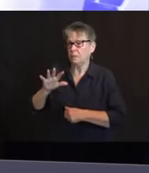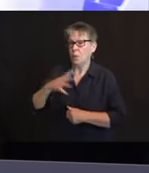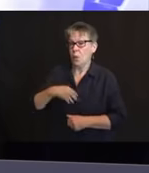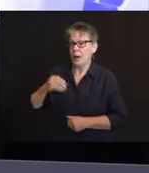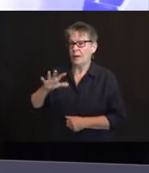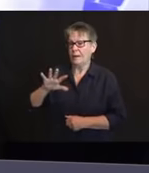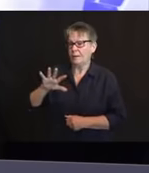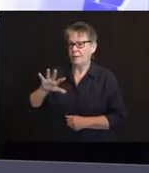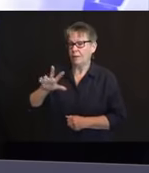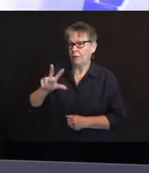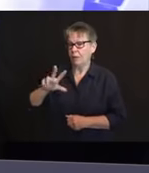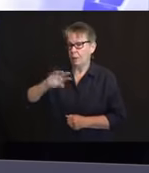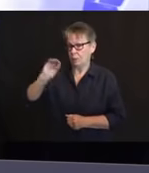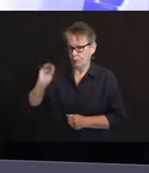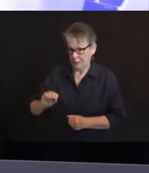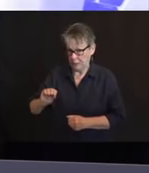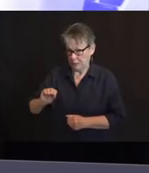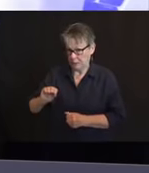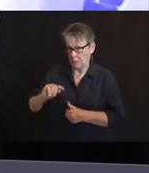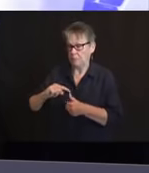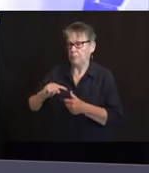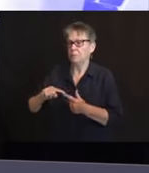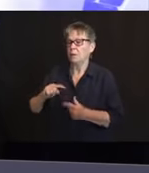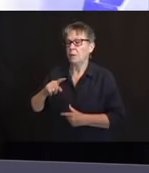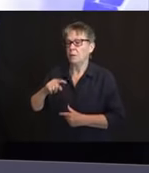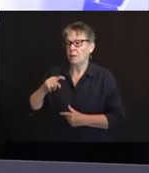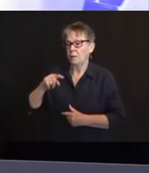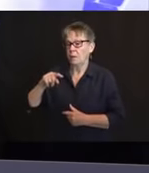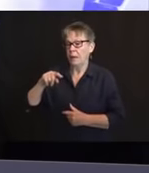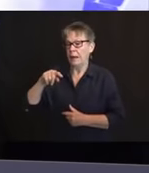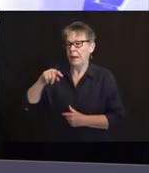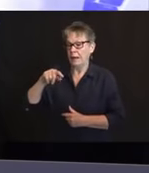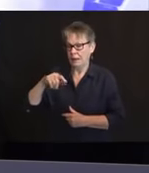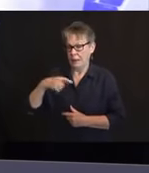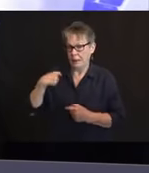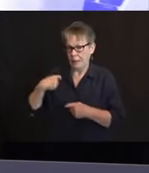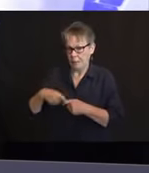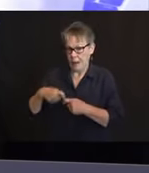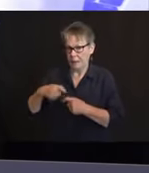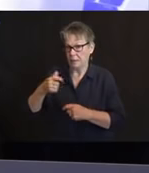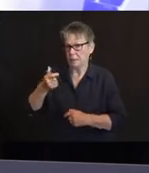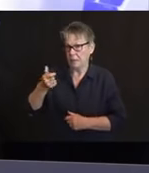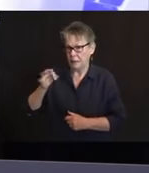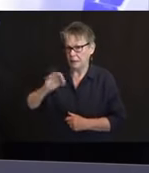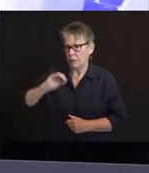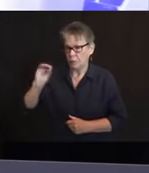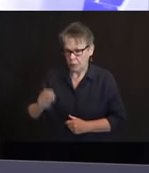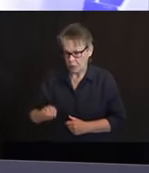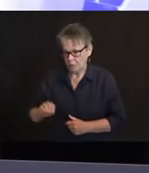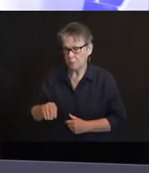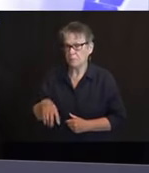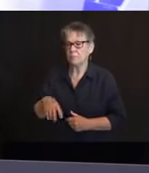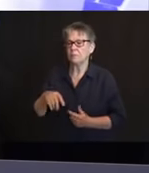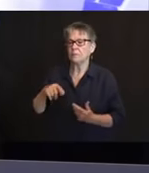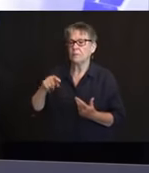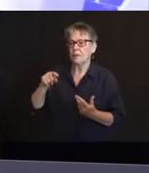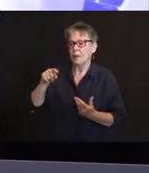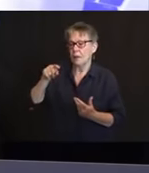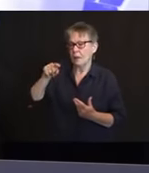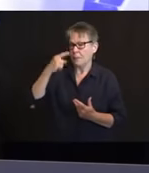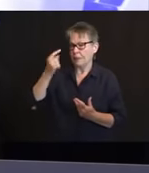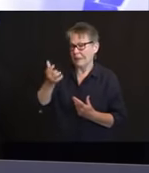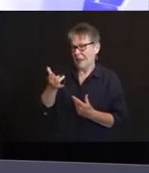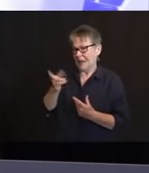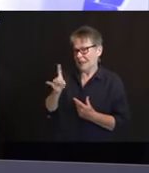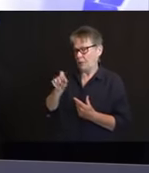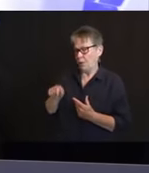Hispanic 20.3%, Asian 5.7%, other 1.7%. The state veterans' homes numbers